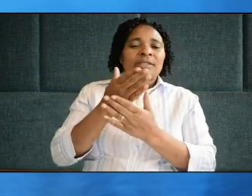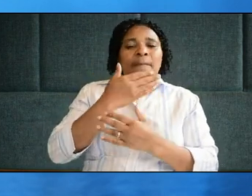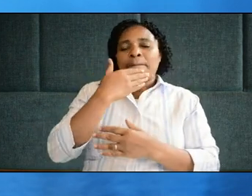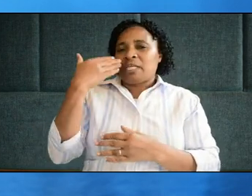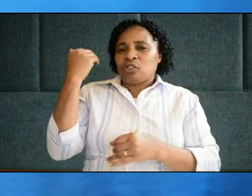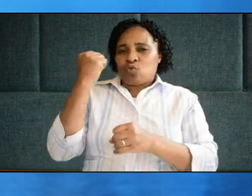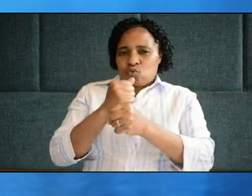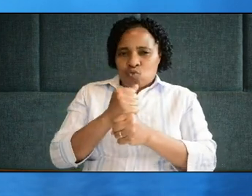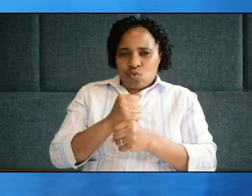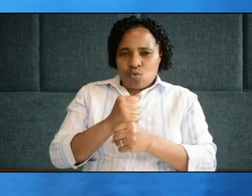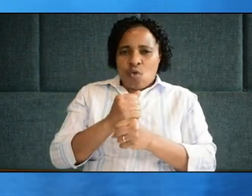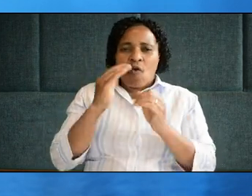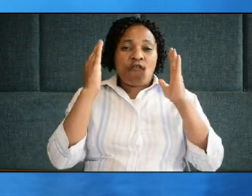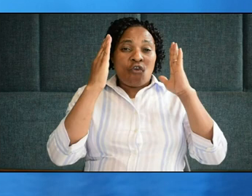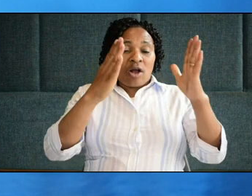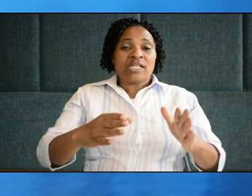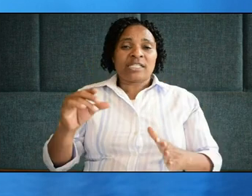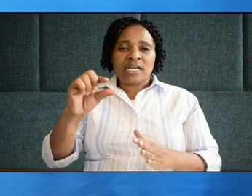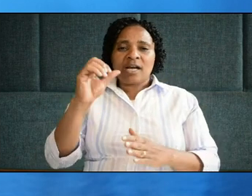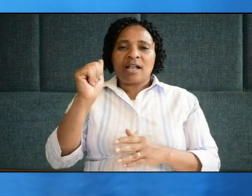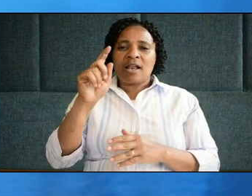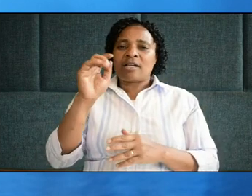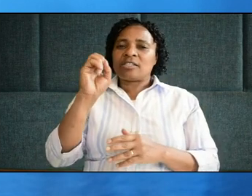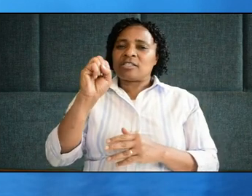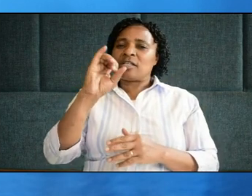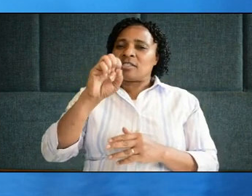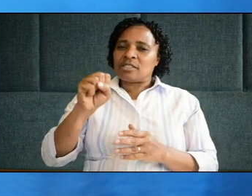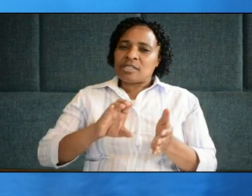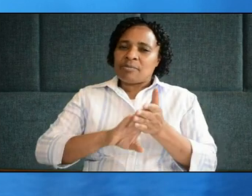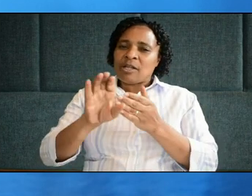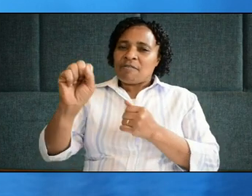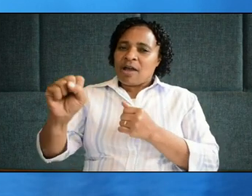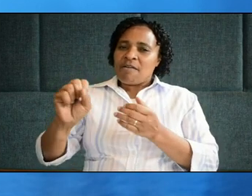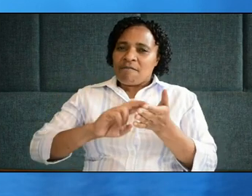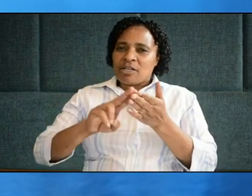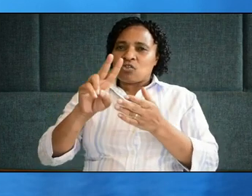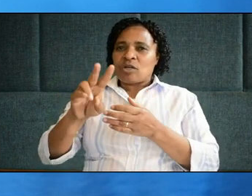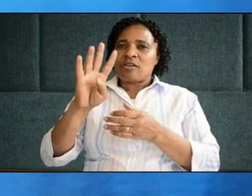And as you said, we focus on Galatians 5:24.